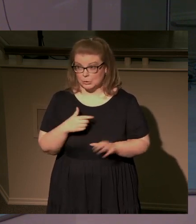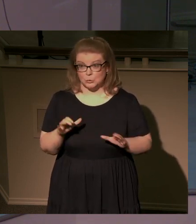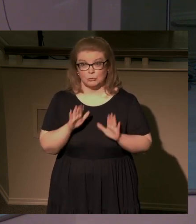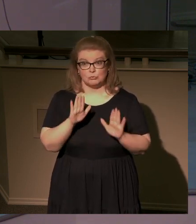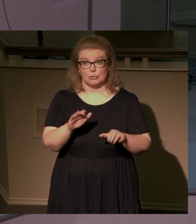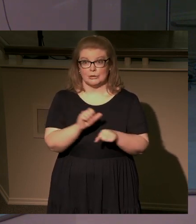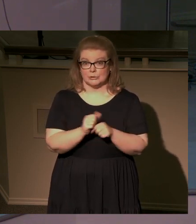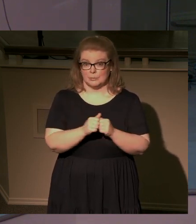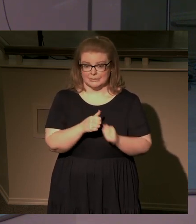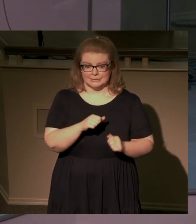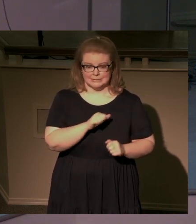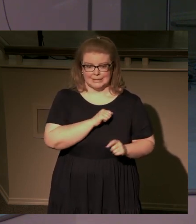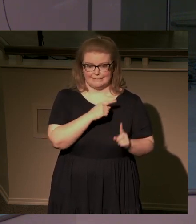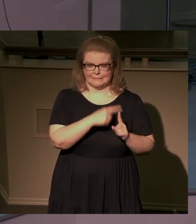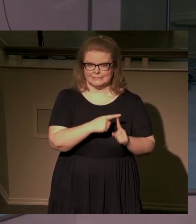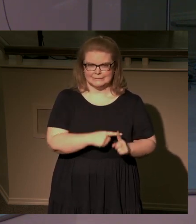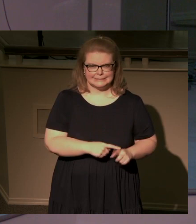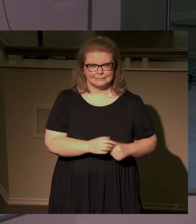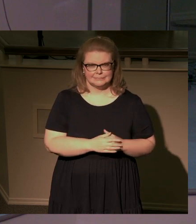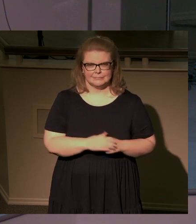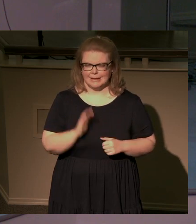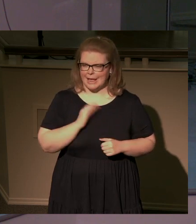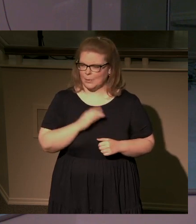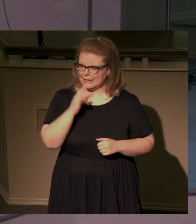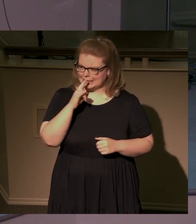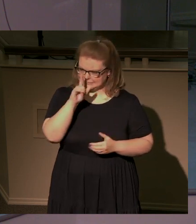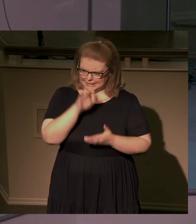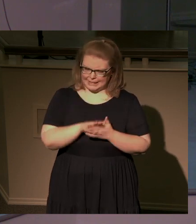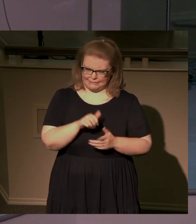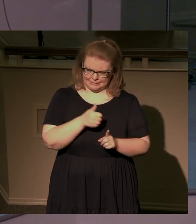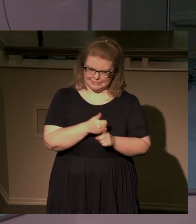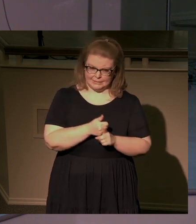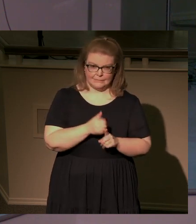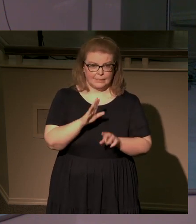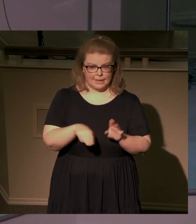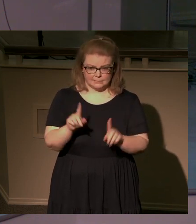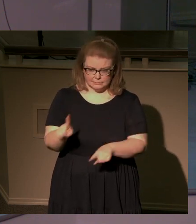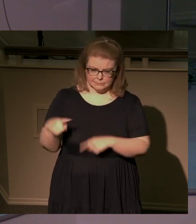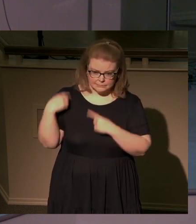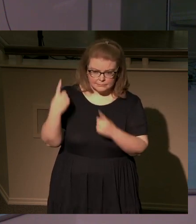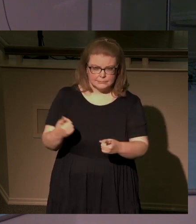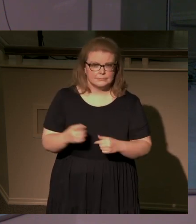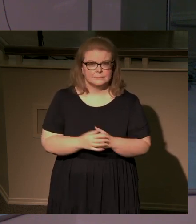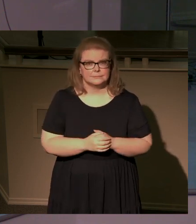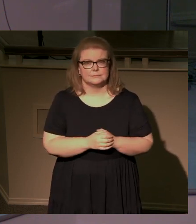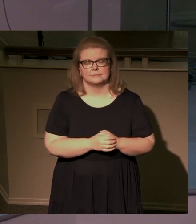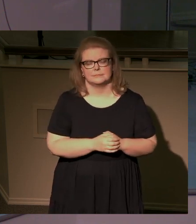self-esteem. Our kids believe more in themselves than they ever have believed in themselves.